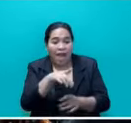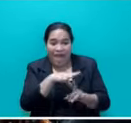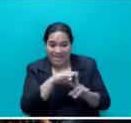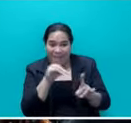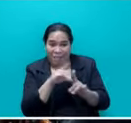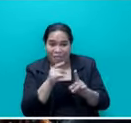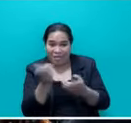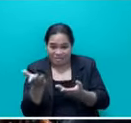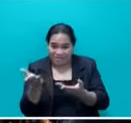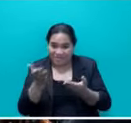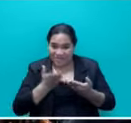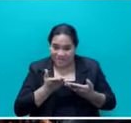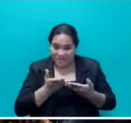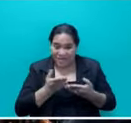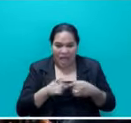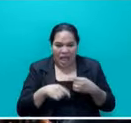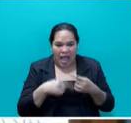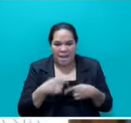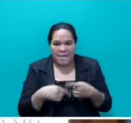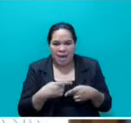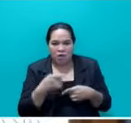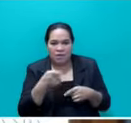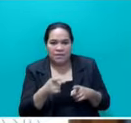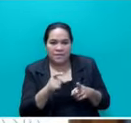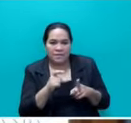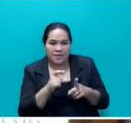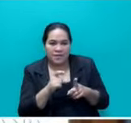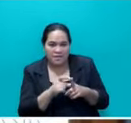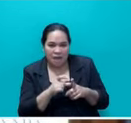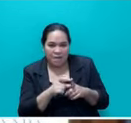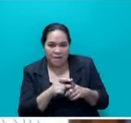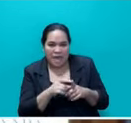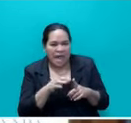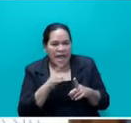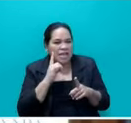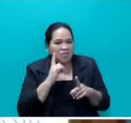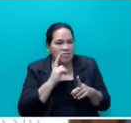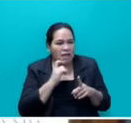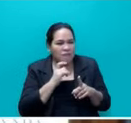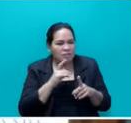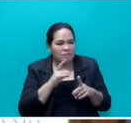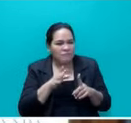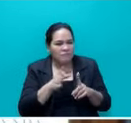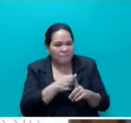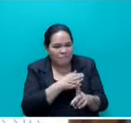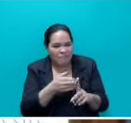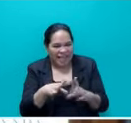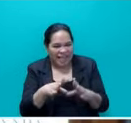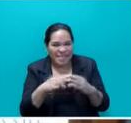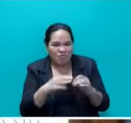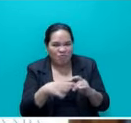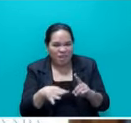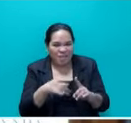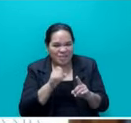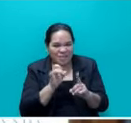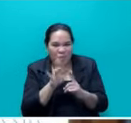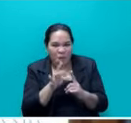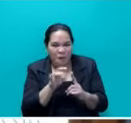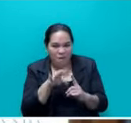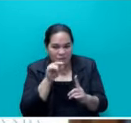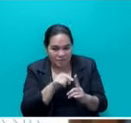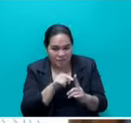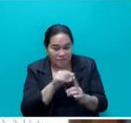about defilement being included, defilement of a person between the age of 13 and 16